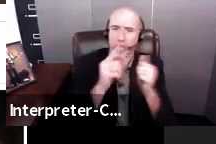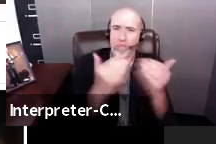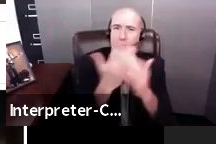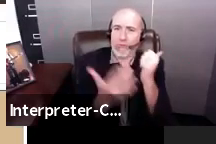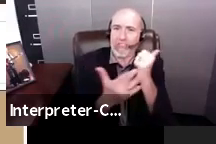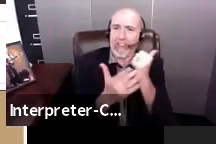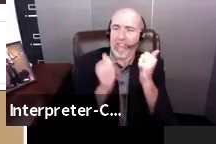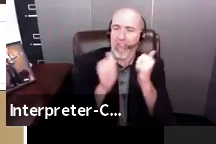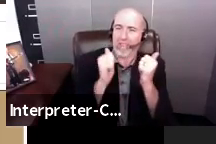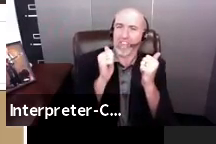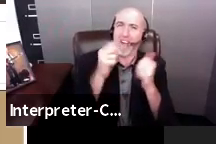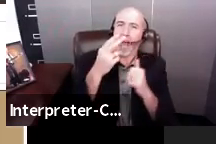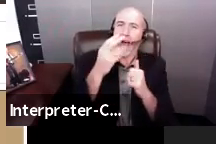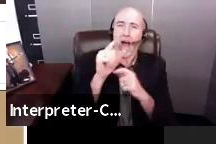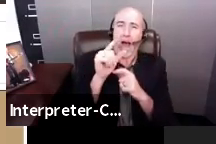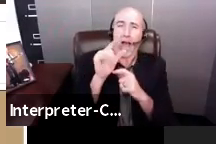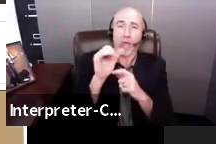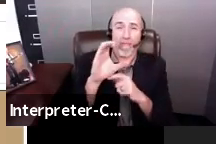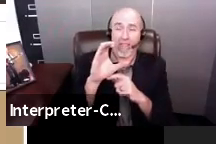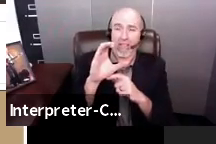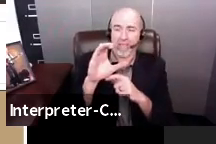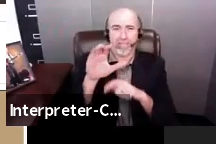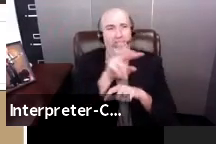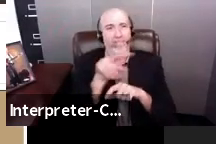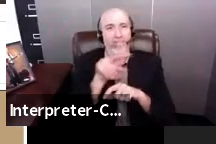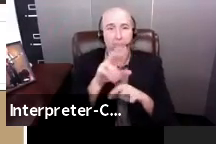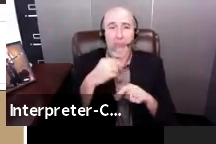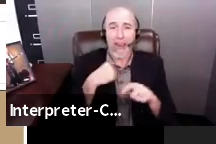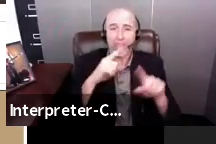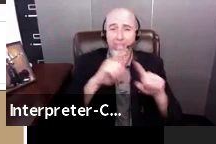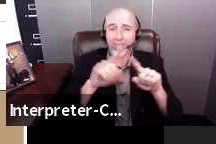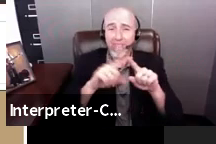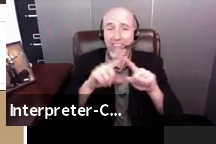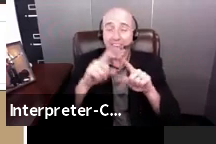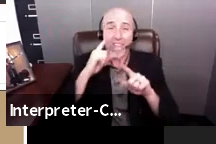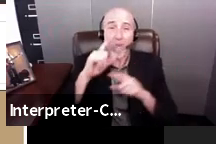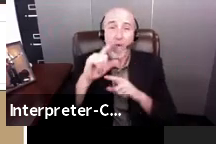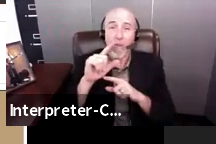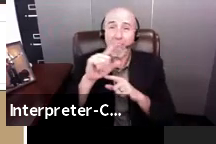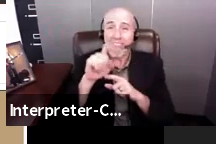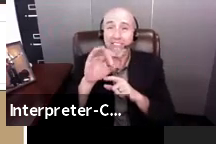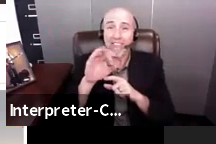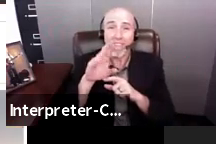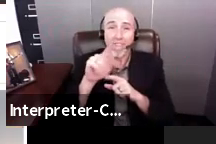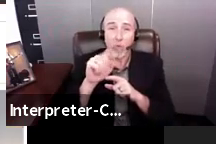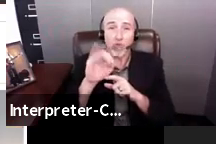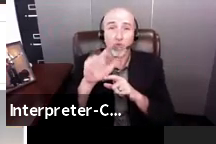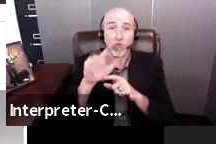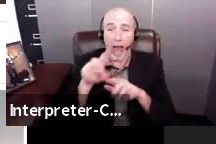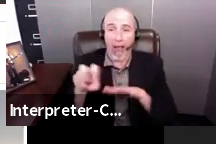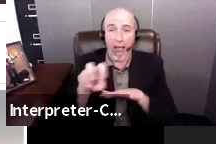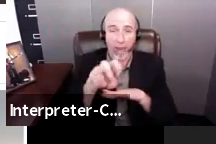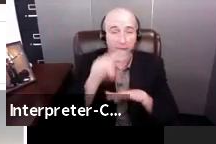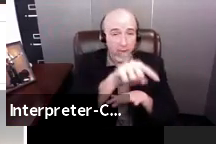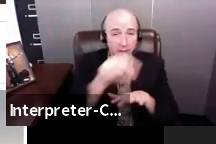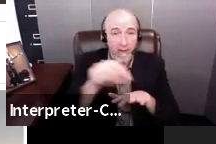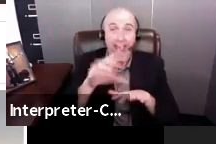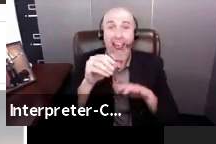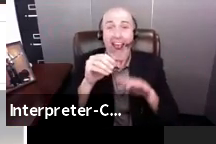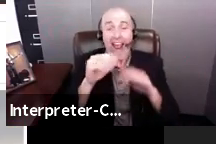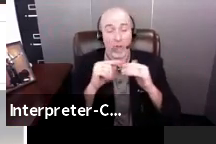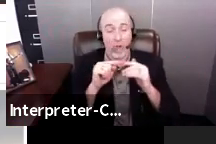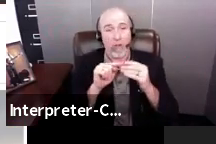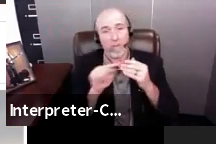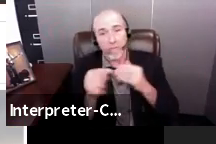technology. Frontier, Texas is also the official visitor center for the Texas Forest Trail region. Beyond downtown, and its